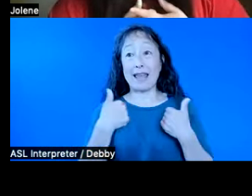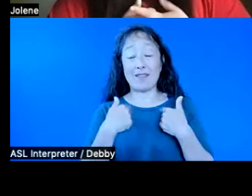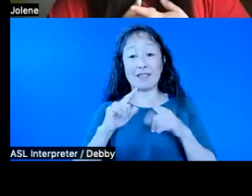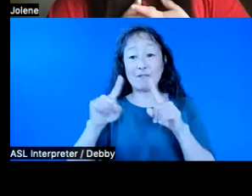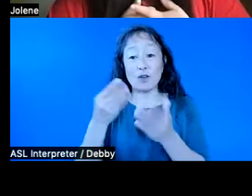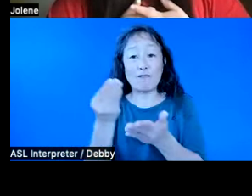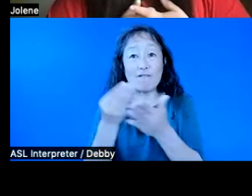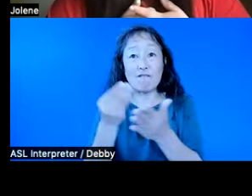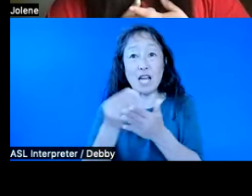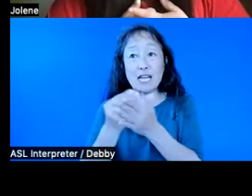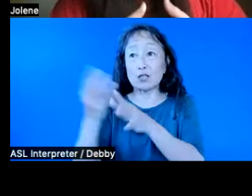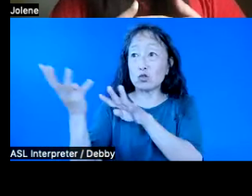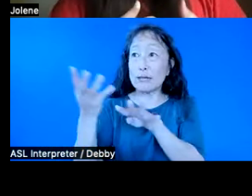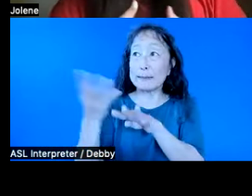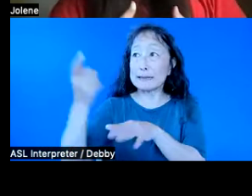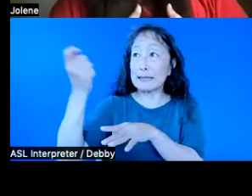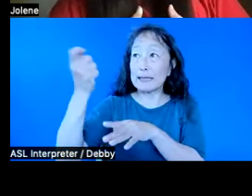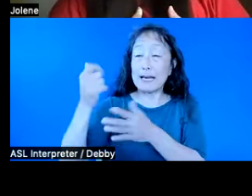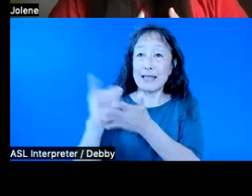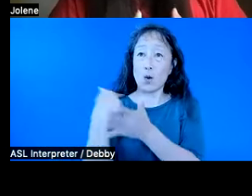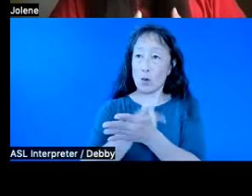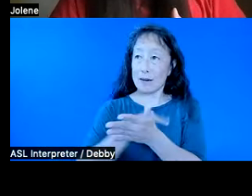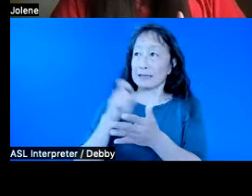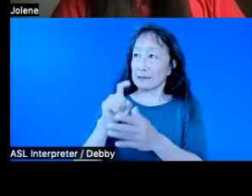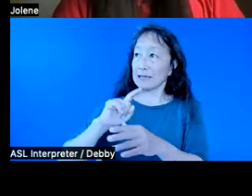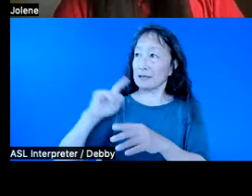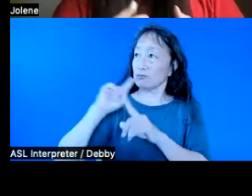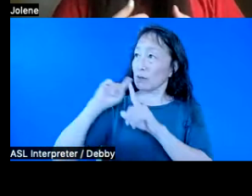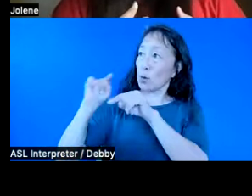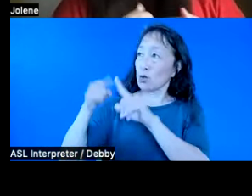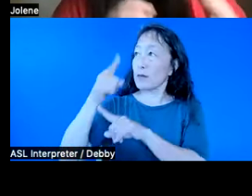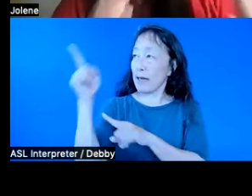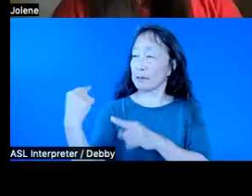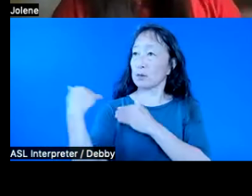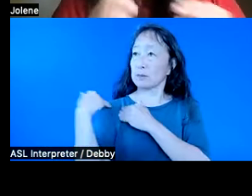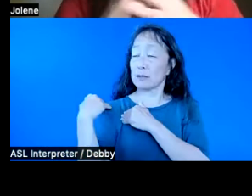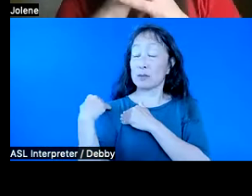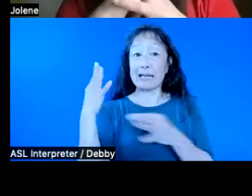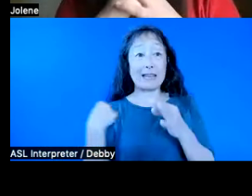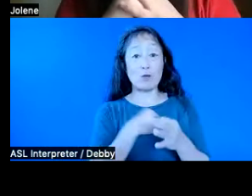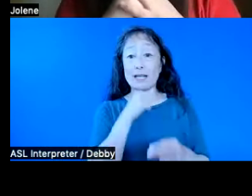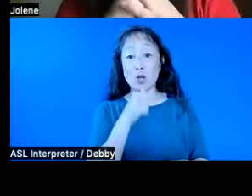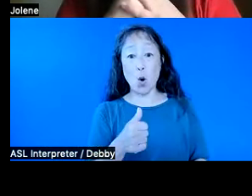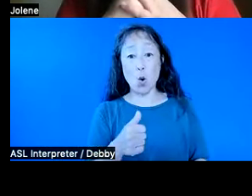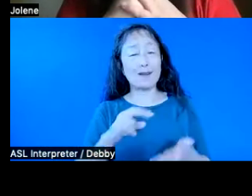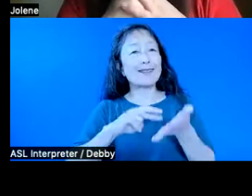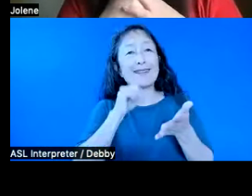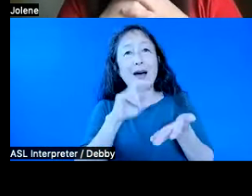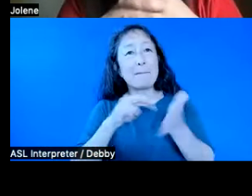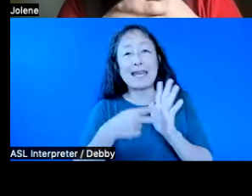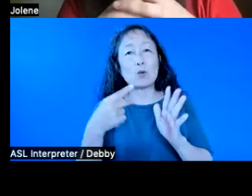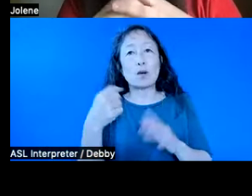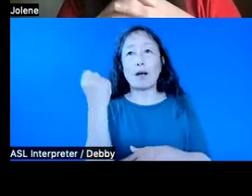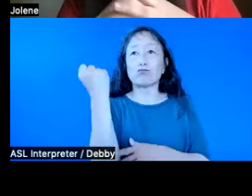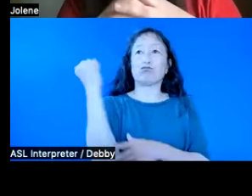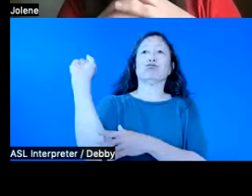to. And if we don't, it's not because we're being obstinate or whatever. I've seen a lot of